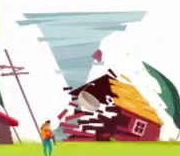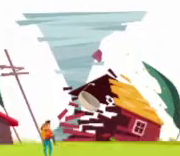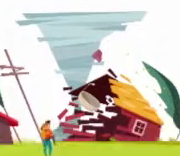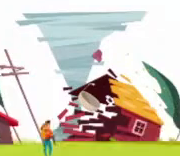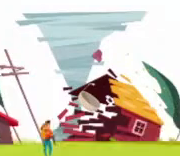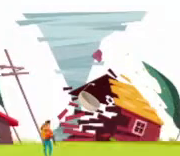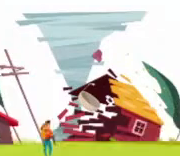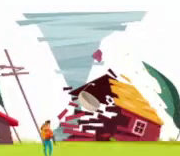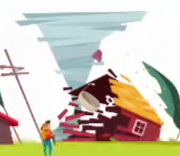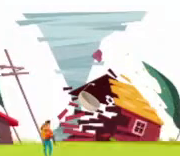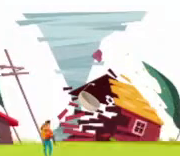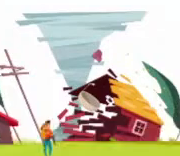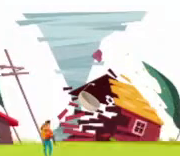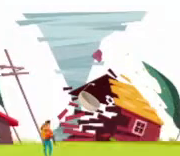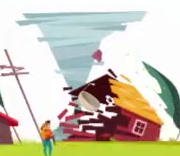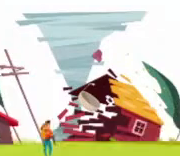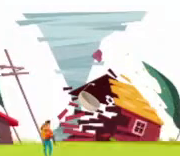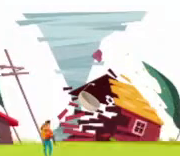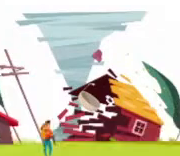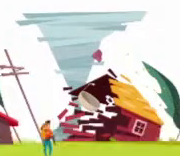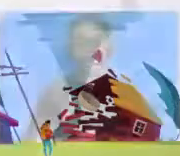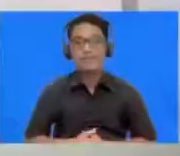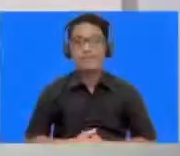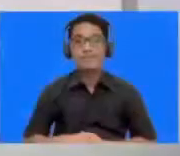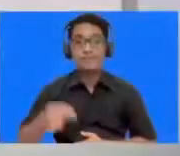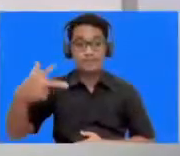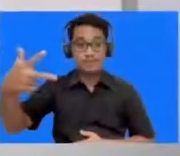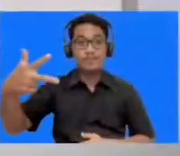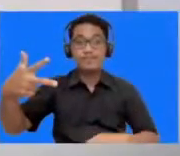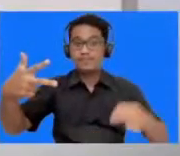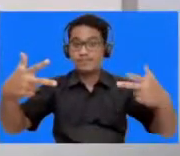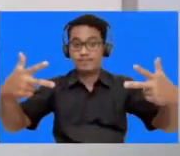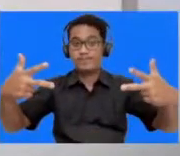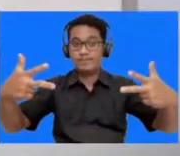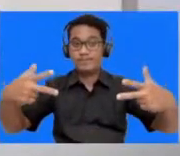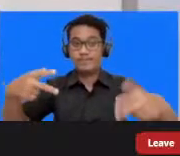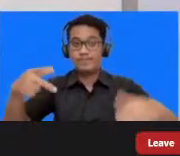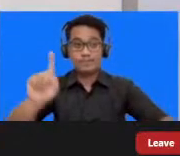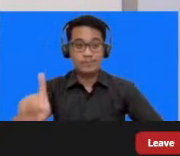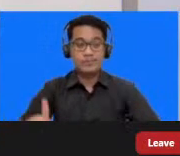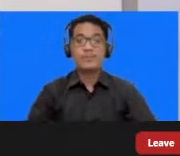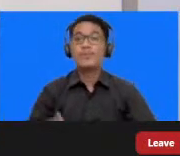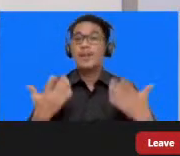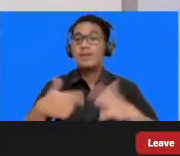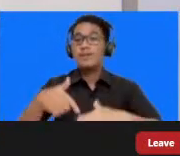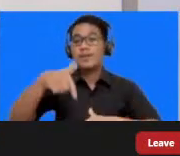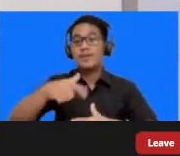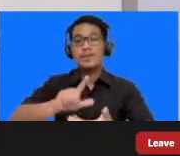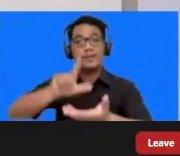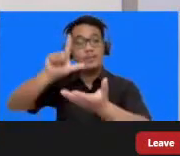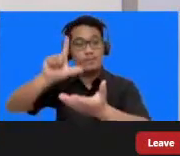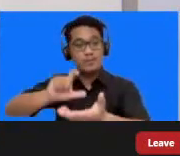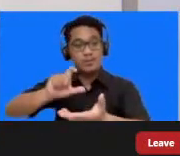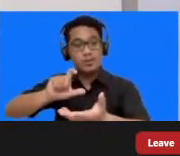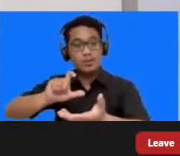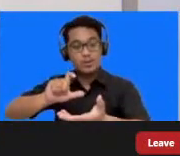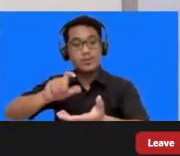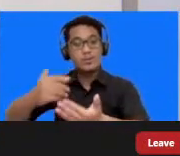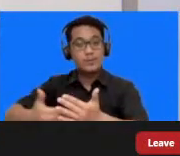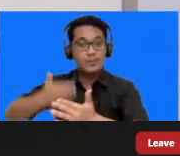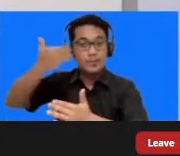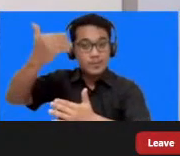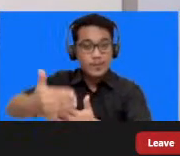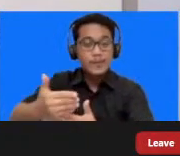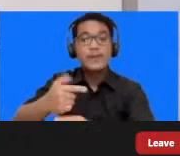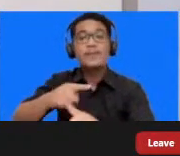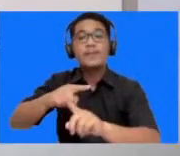your camera. We still have another photo session, but before it, I would like to invite to join us in this photo session. The